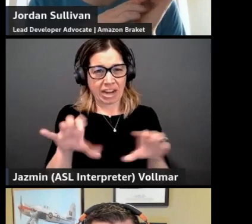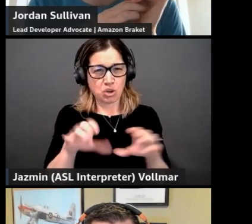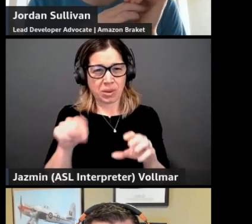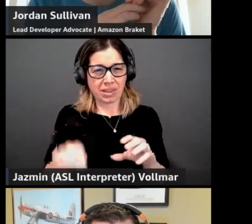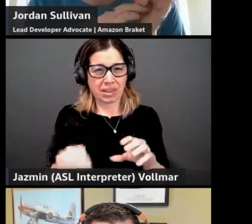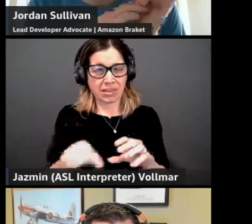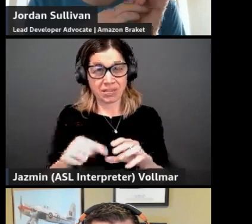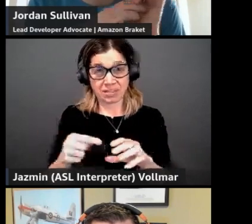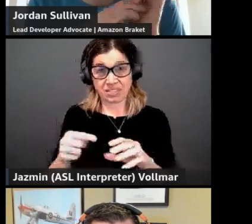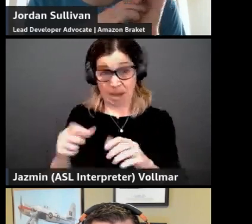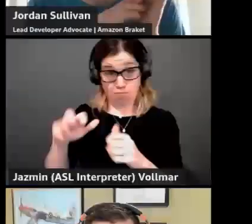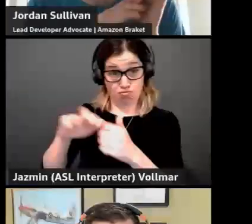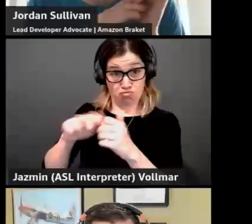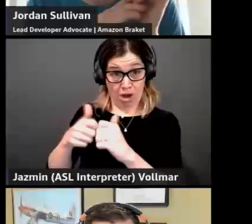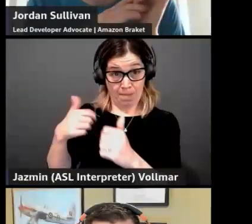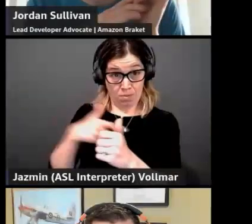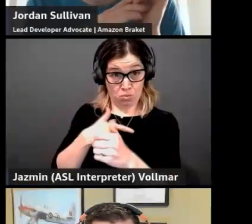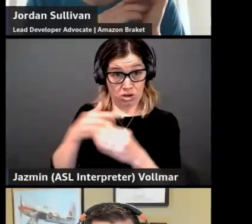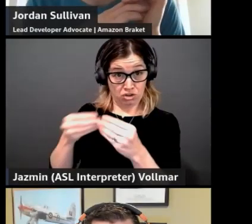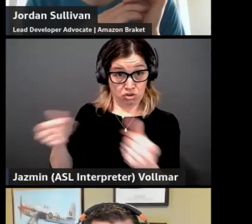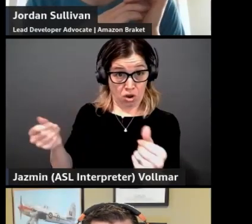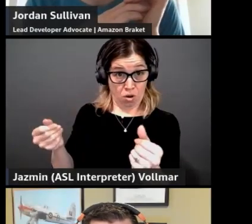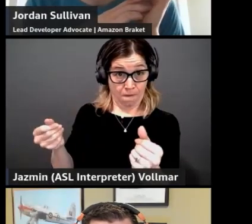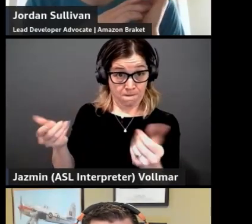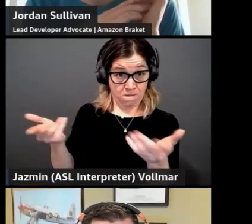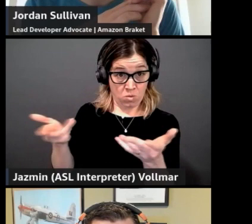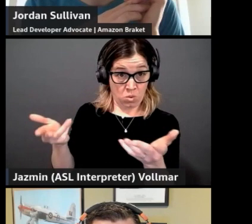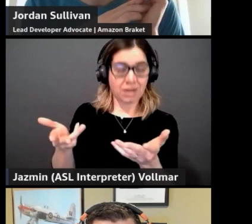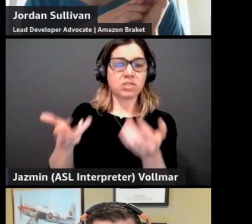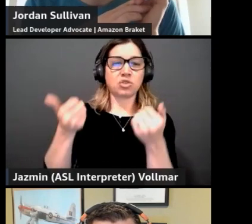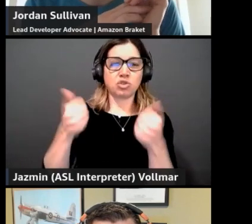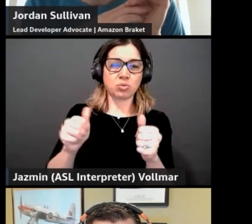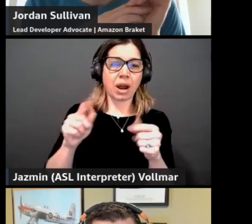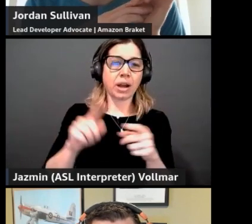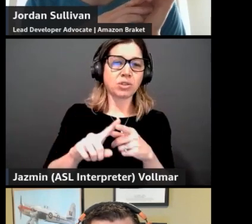What's the problem that we're trying to solve is we're trying to prepare